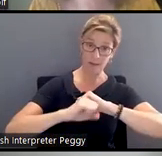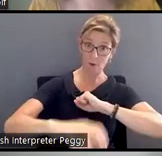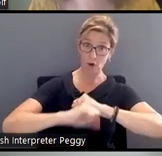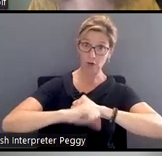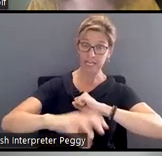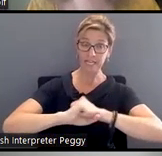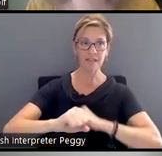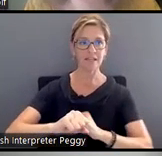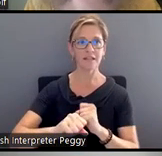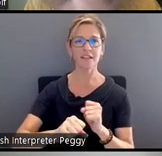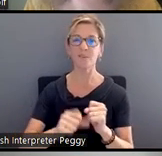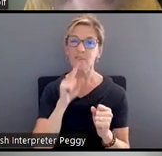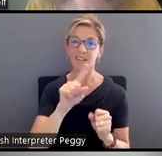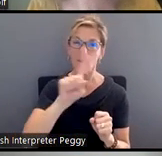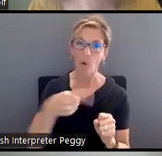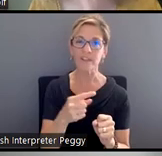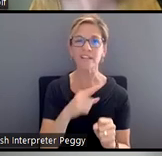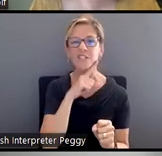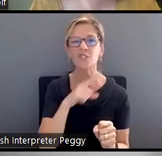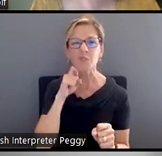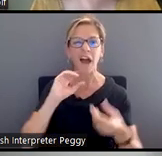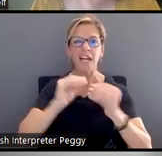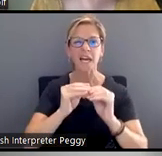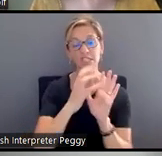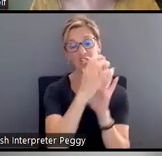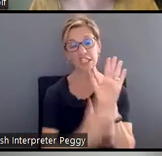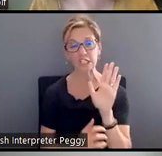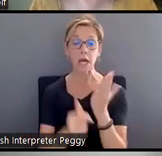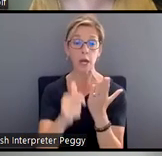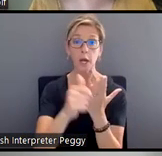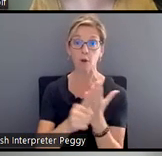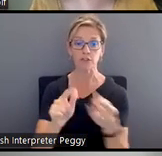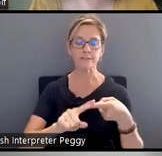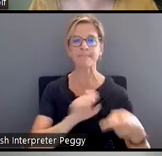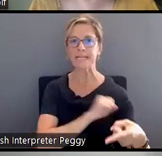too full of the statistics. A brochure that says we have this many staff